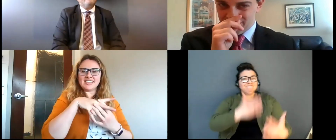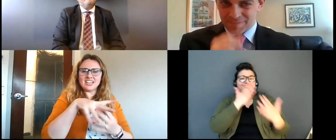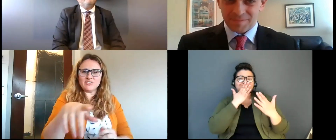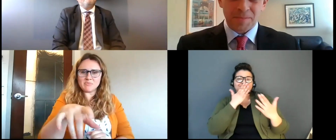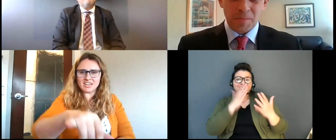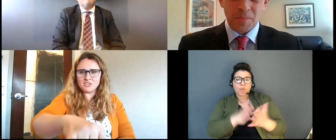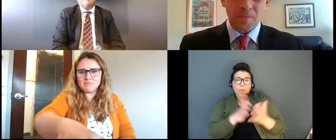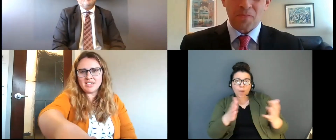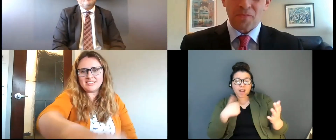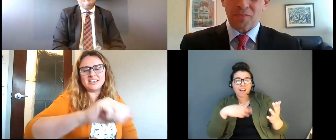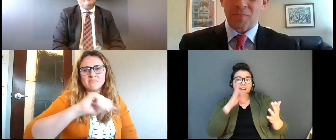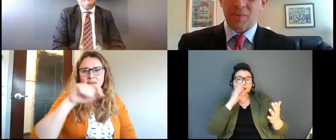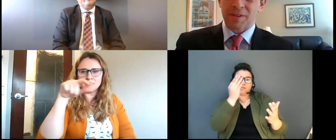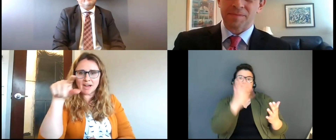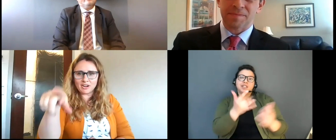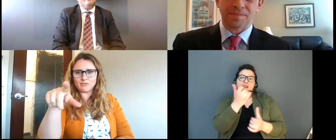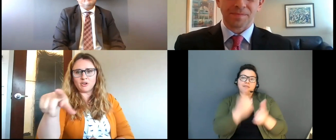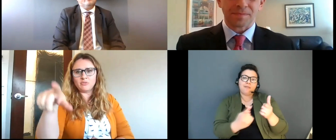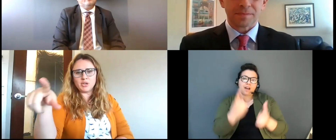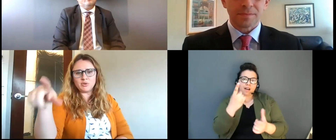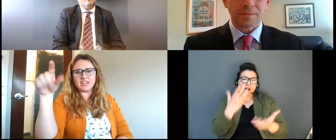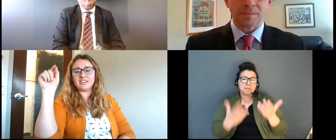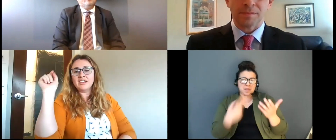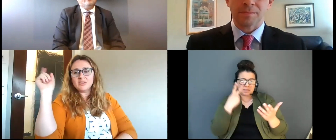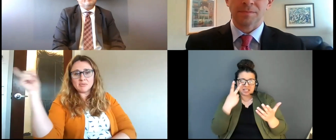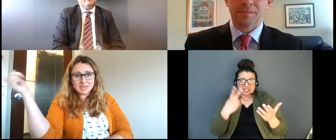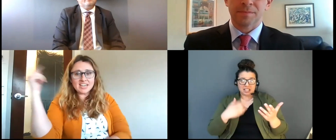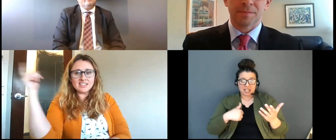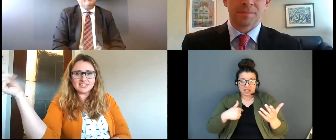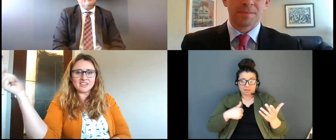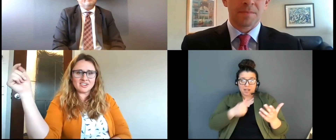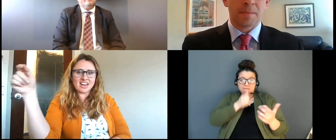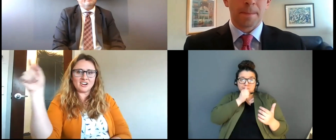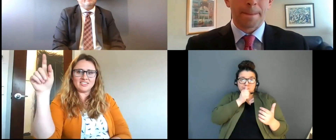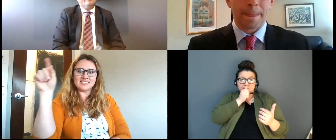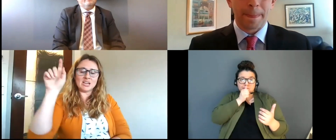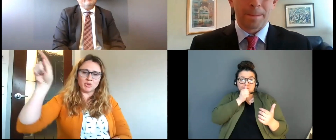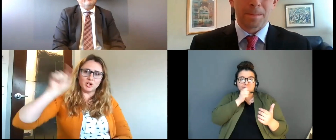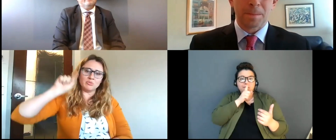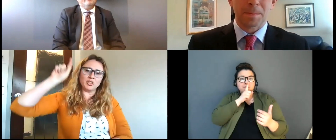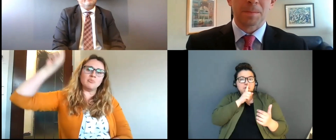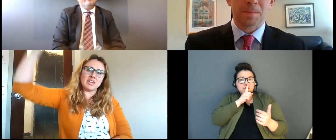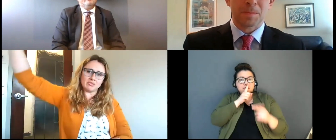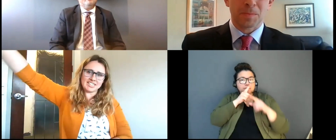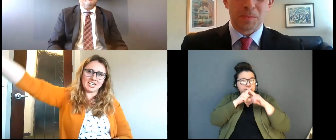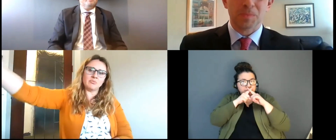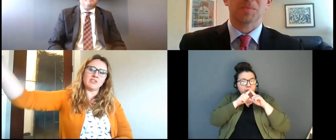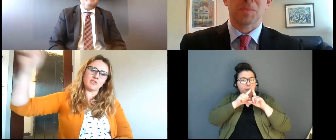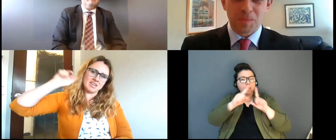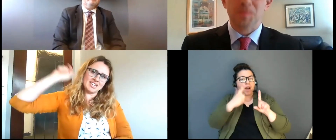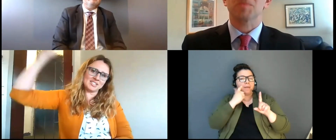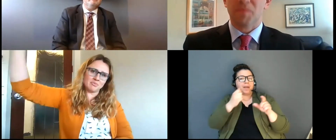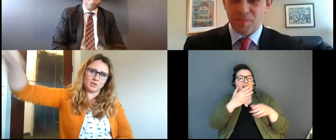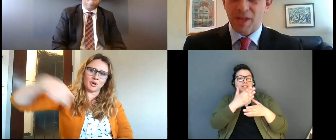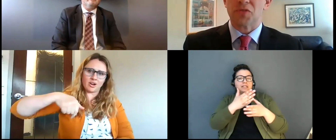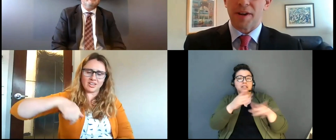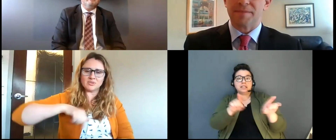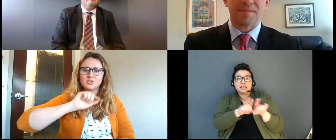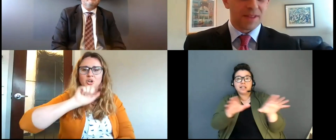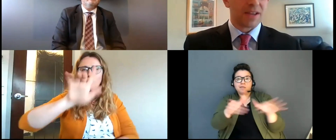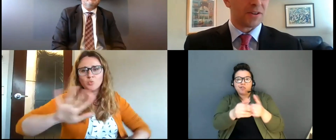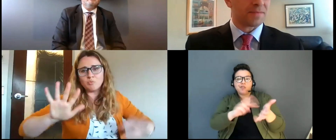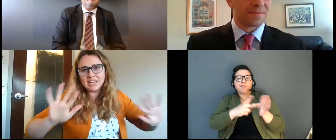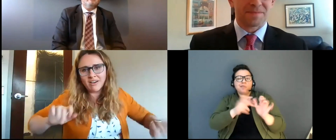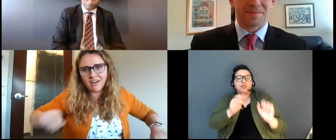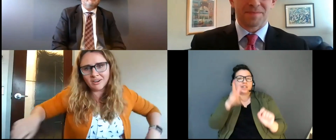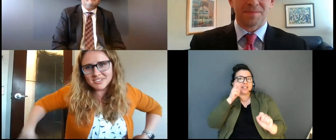And I'll tell everybody, you may see my microphone muted, but because Leonard and I are in the same room, you'll be able to hear me from his computer audio. That's right.